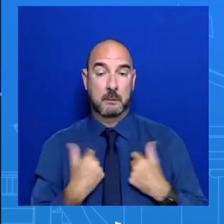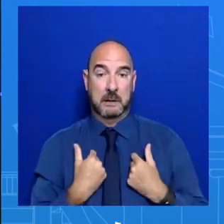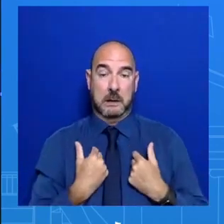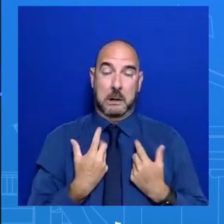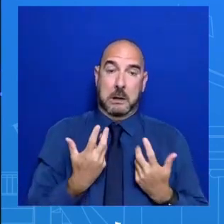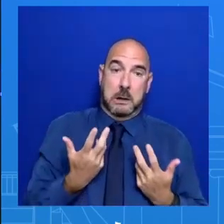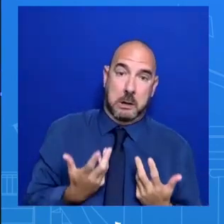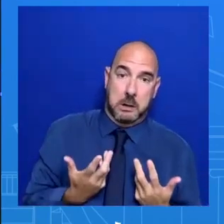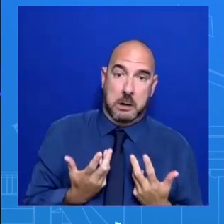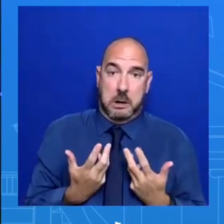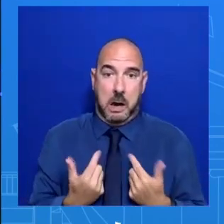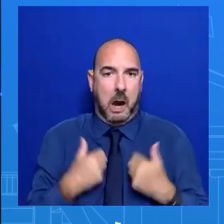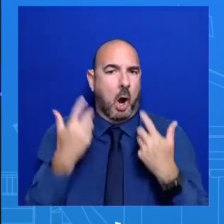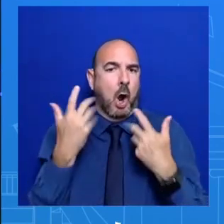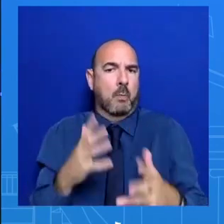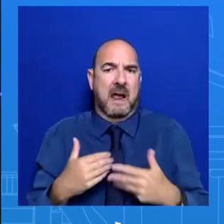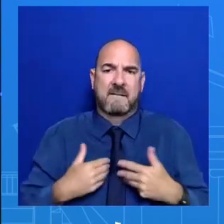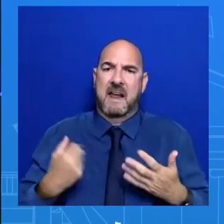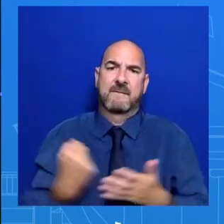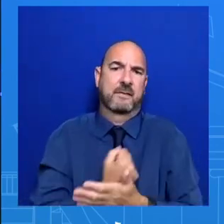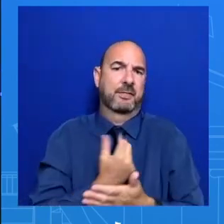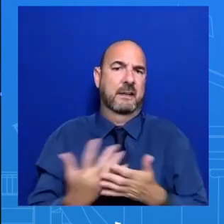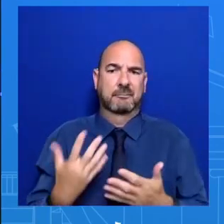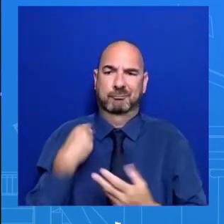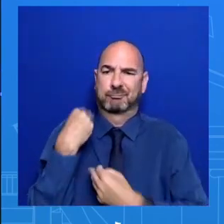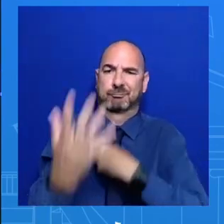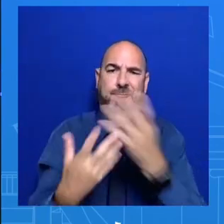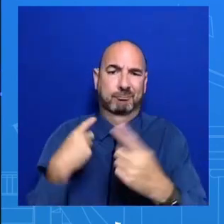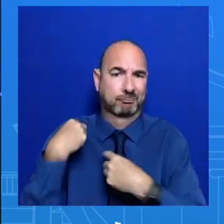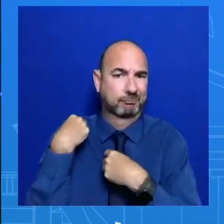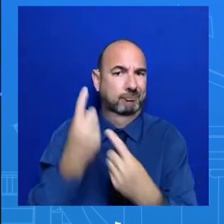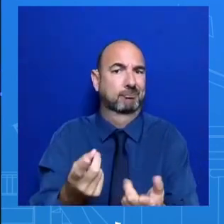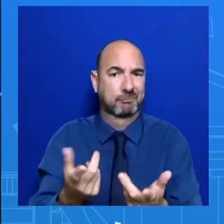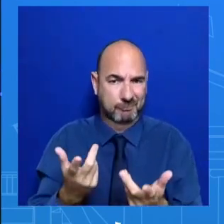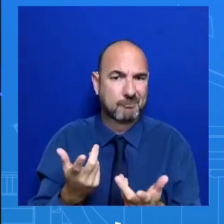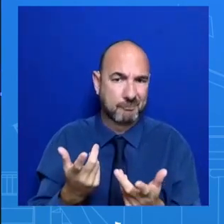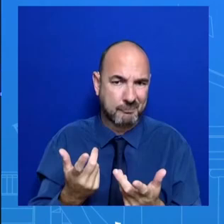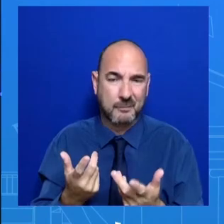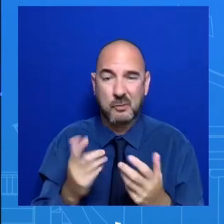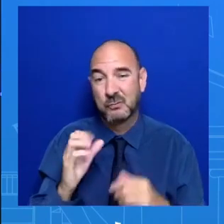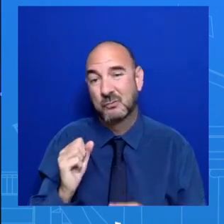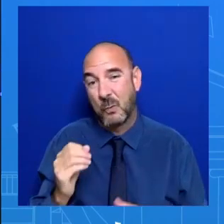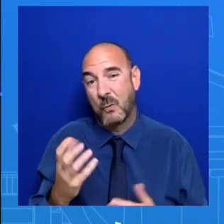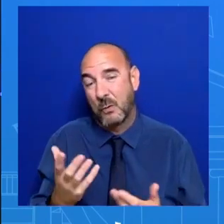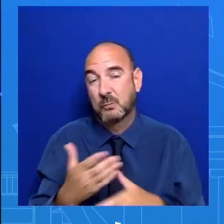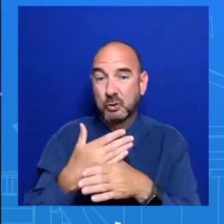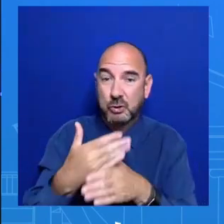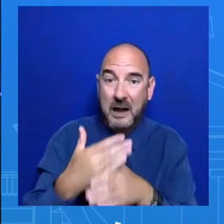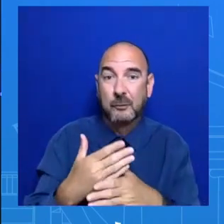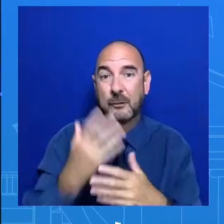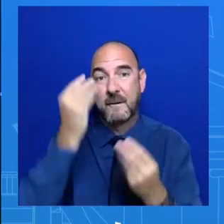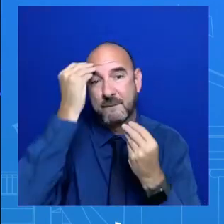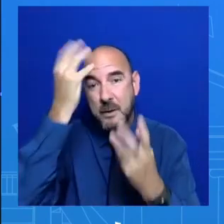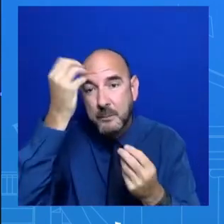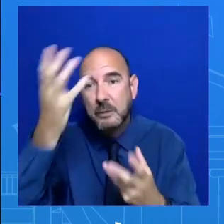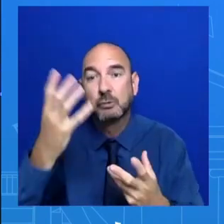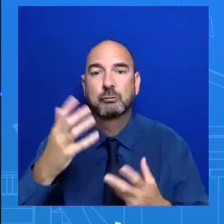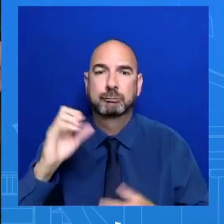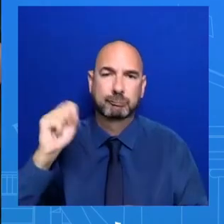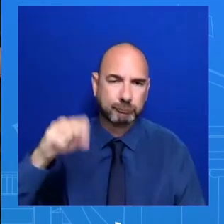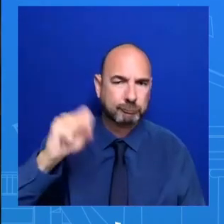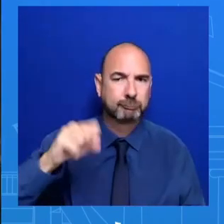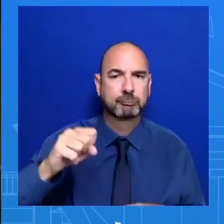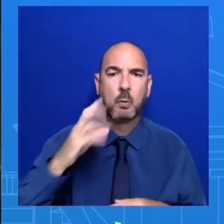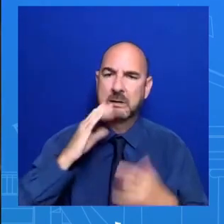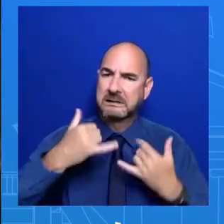and supplied everything on a perpetual, ongoing basis through the work that we're doing on the ground right there in Israel, and we'll continue to do that. Well, I asked because the